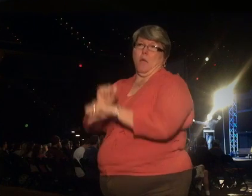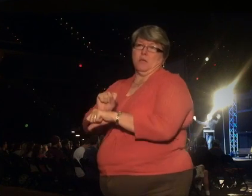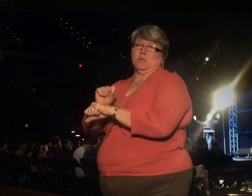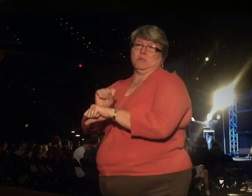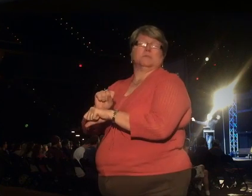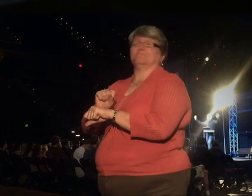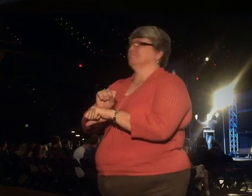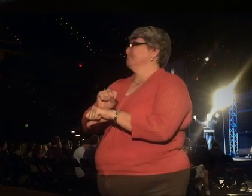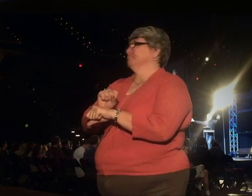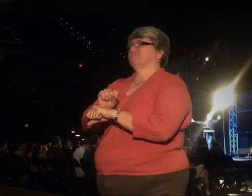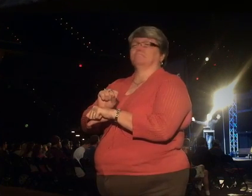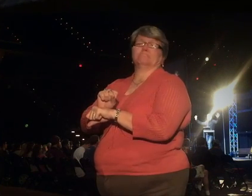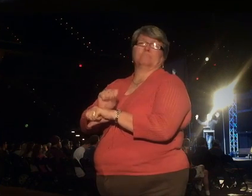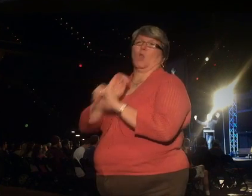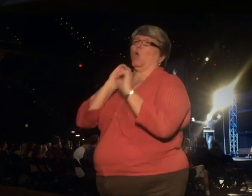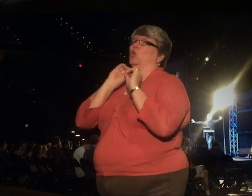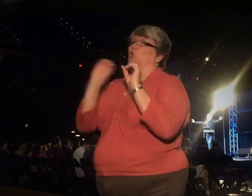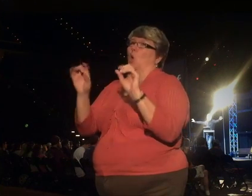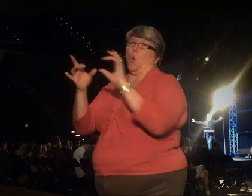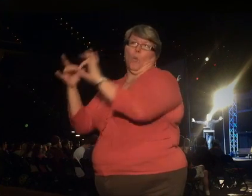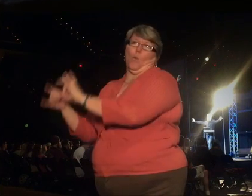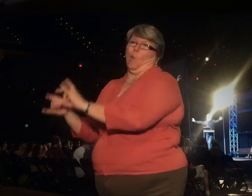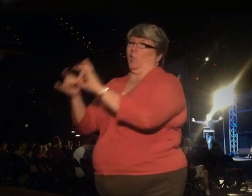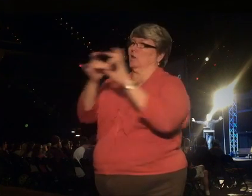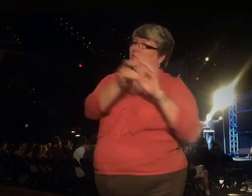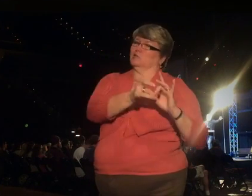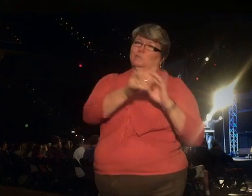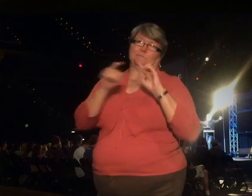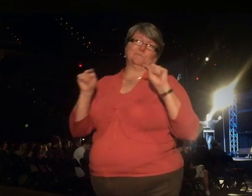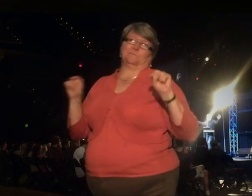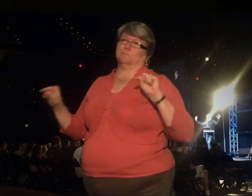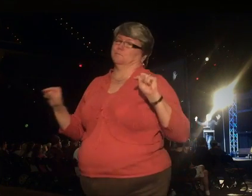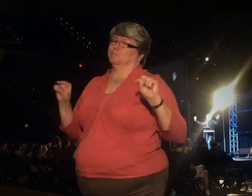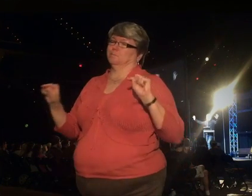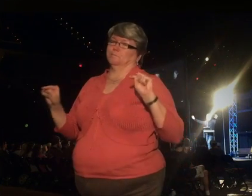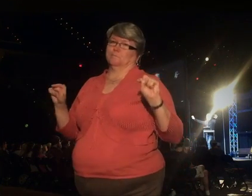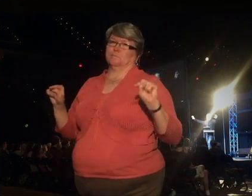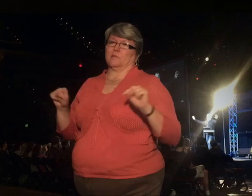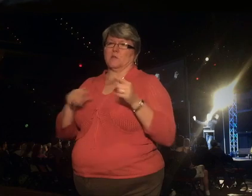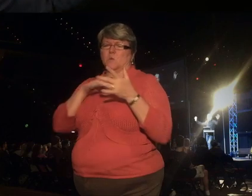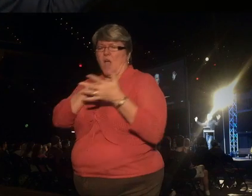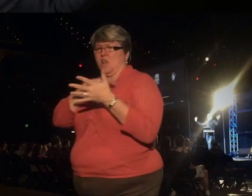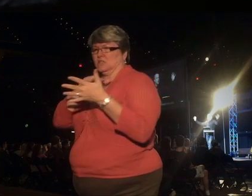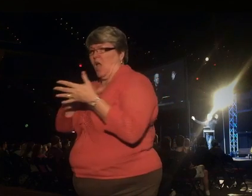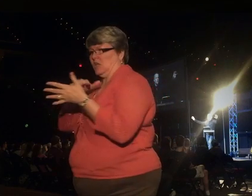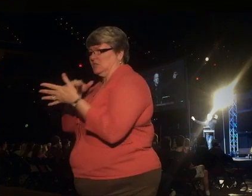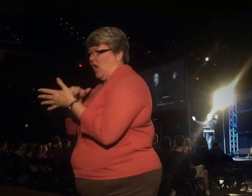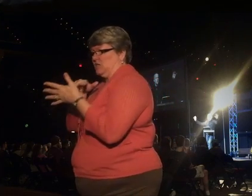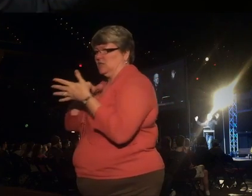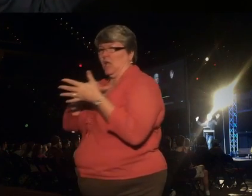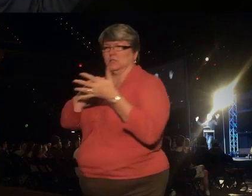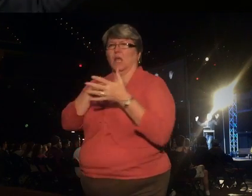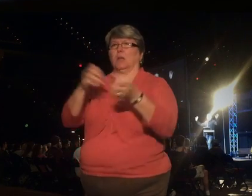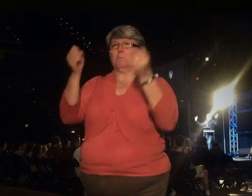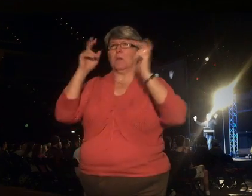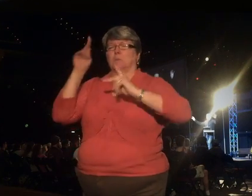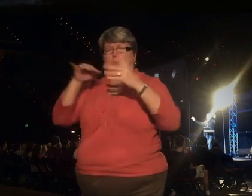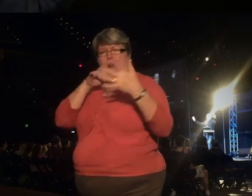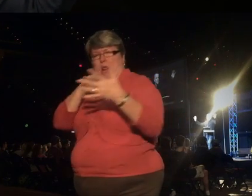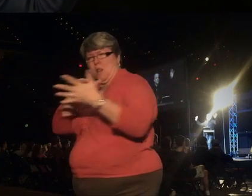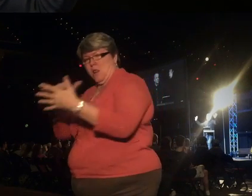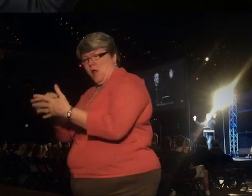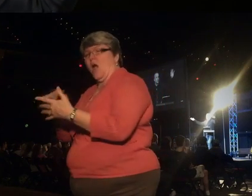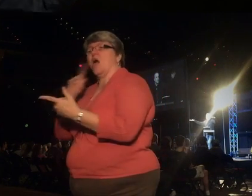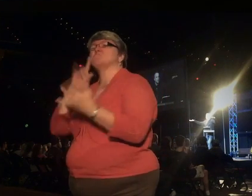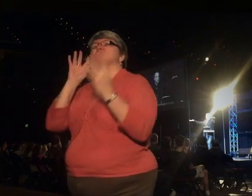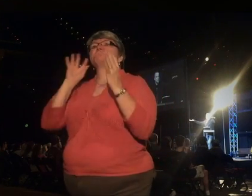is absolutely no correlation. And so studies were done by a number of people, and they